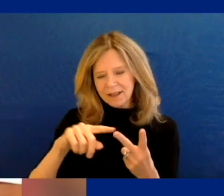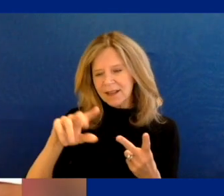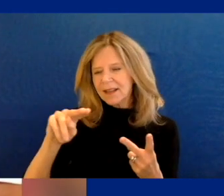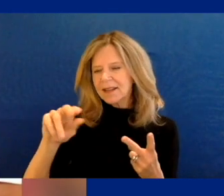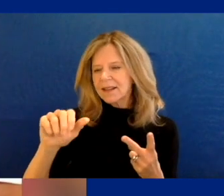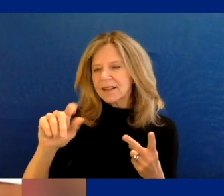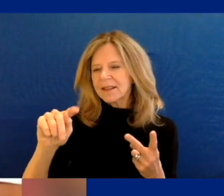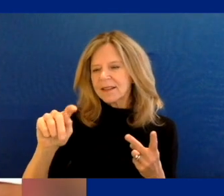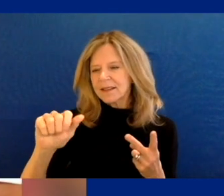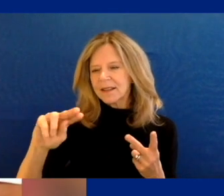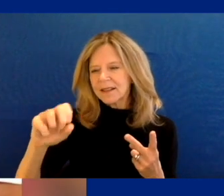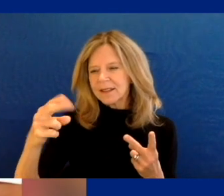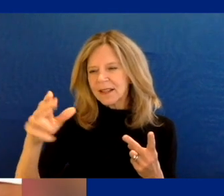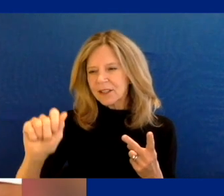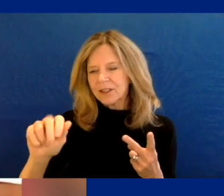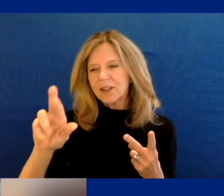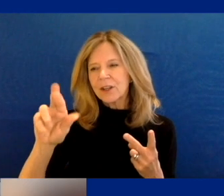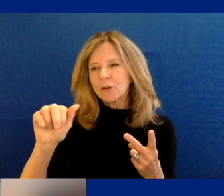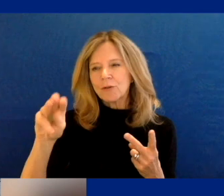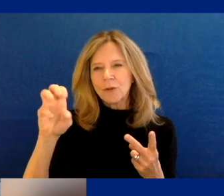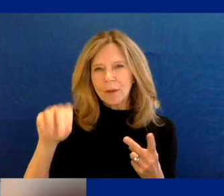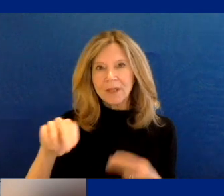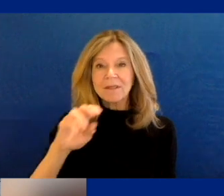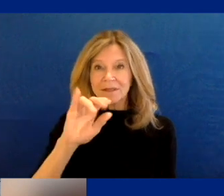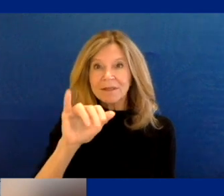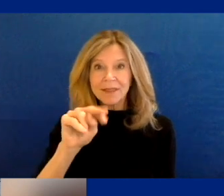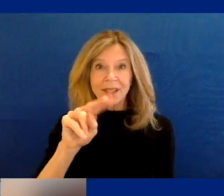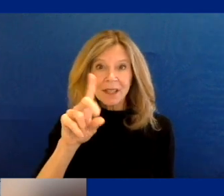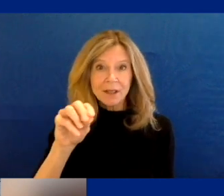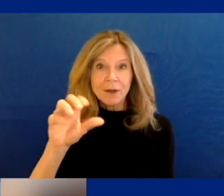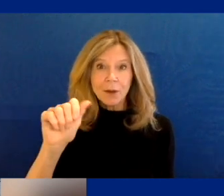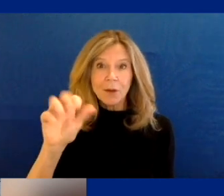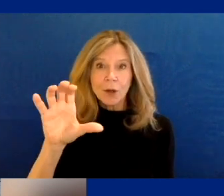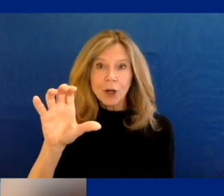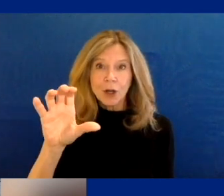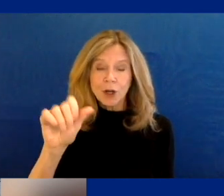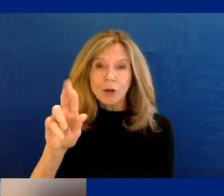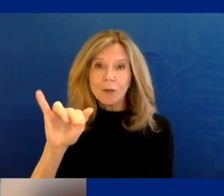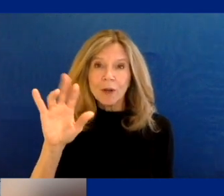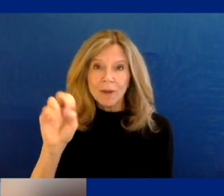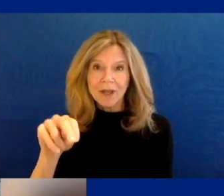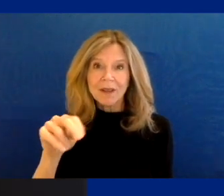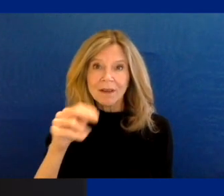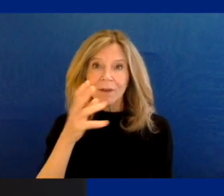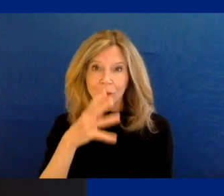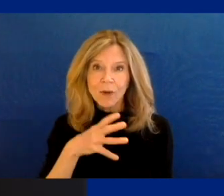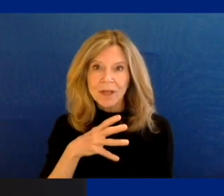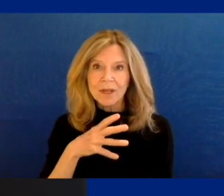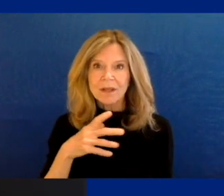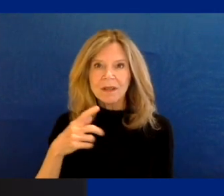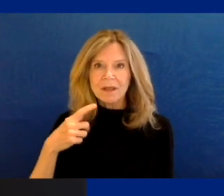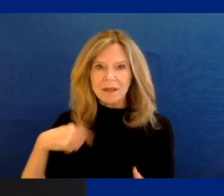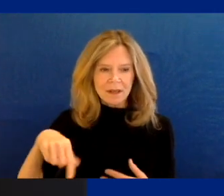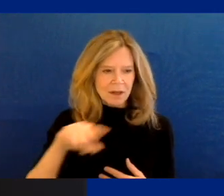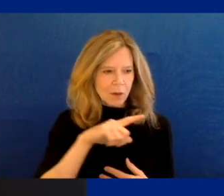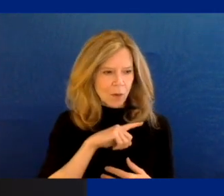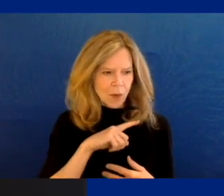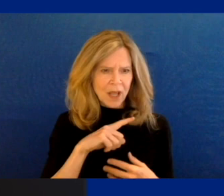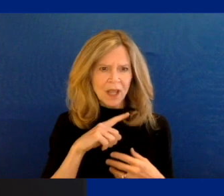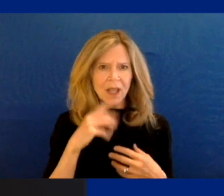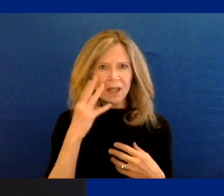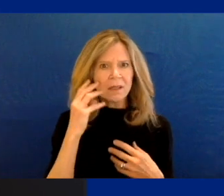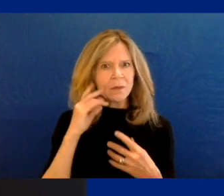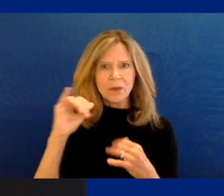and Natasha Raman. We ourselves were survivors of domestic violence in different ways, and we saw